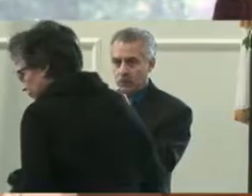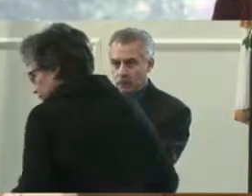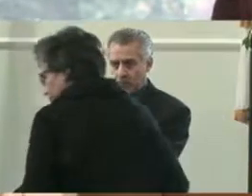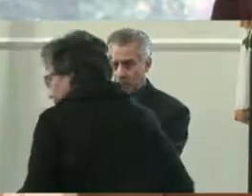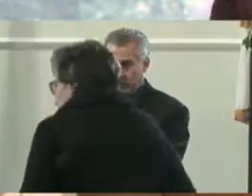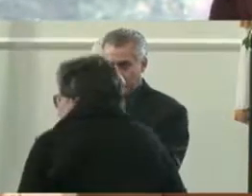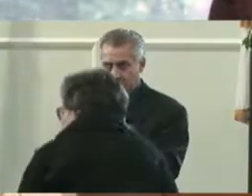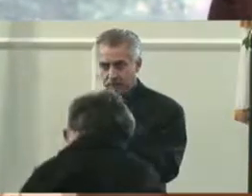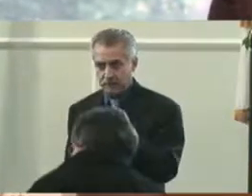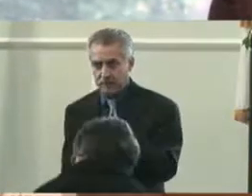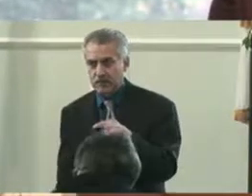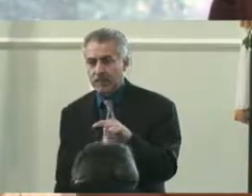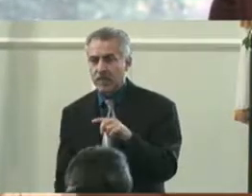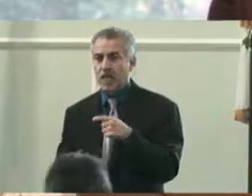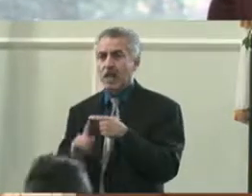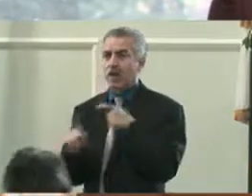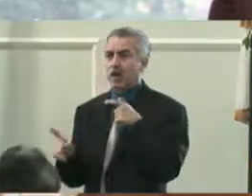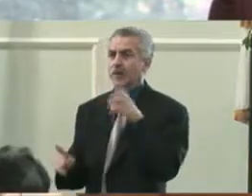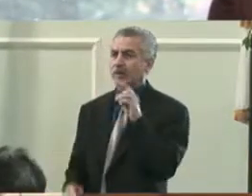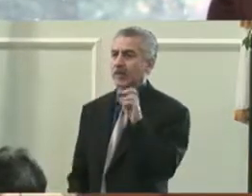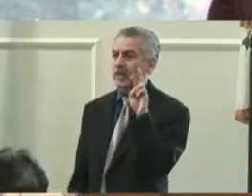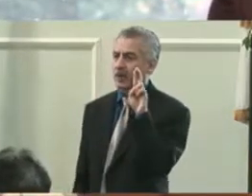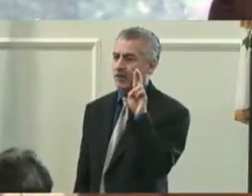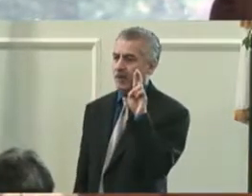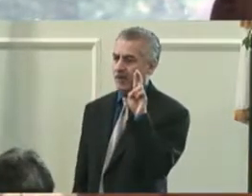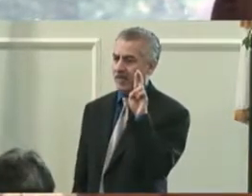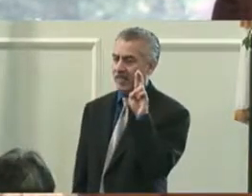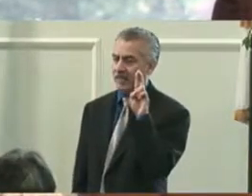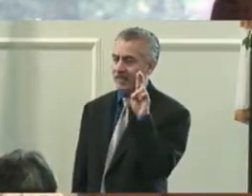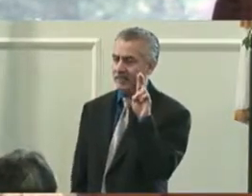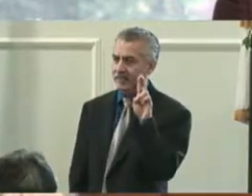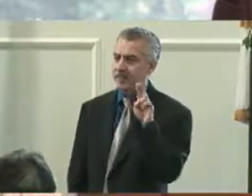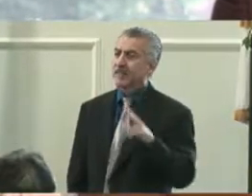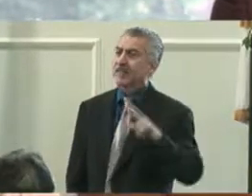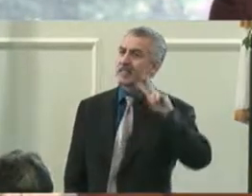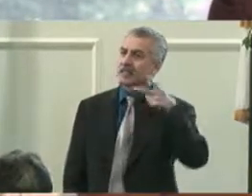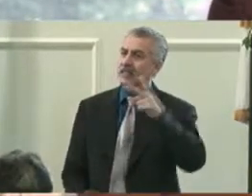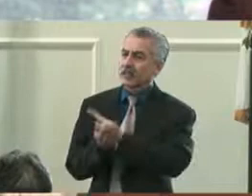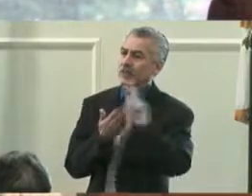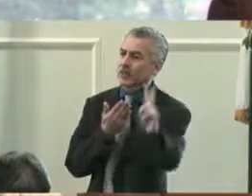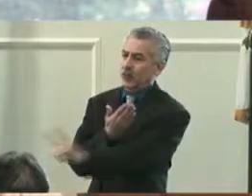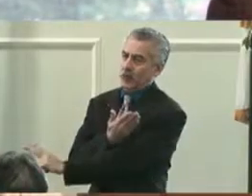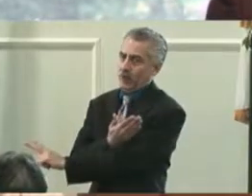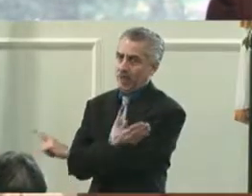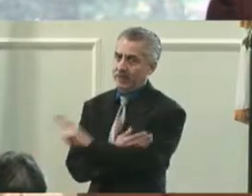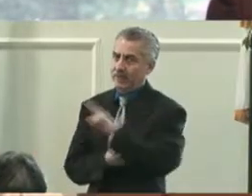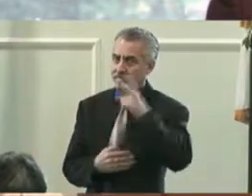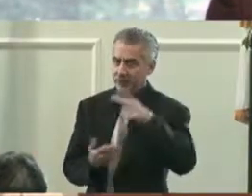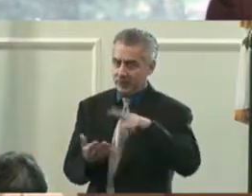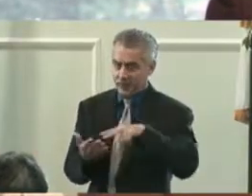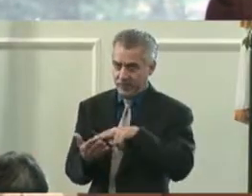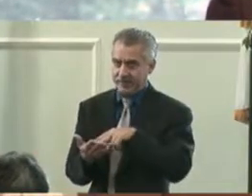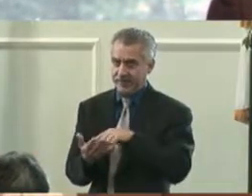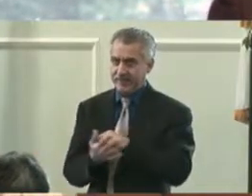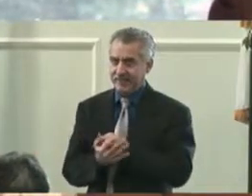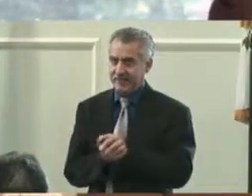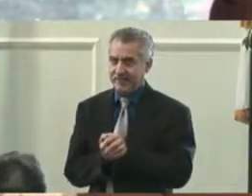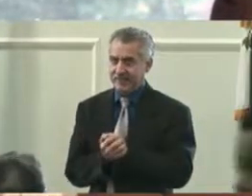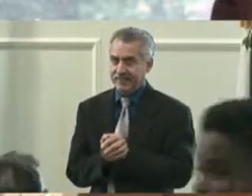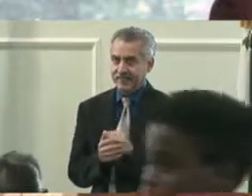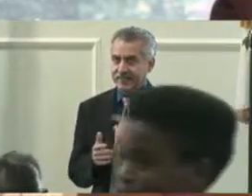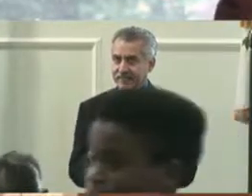Republic to our church. And next week we'll have the second reading for these two young people. We also